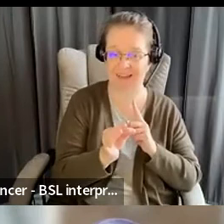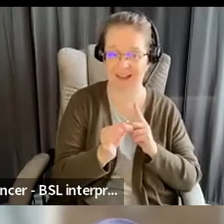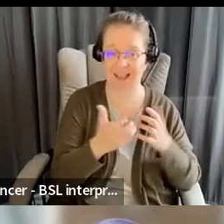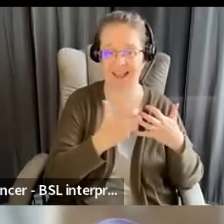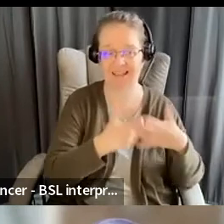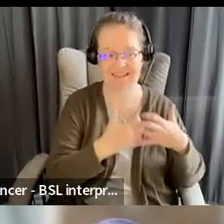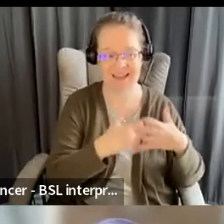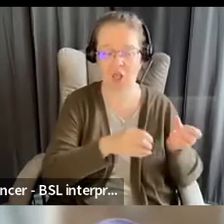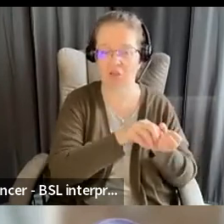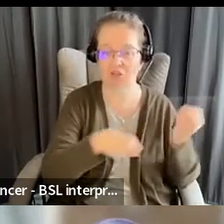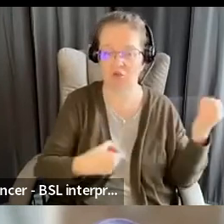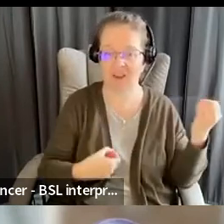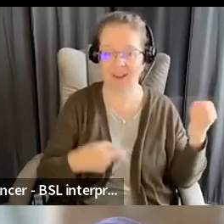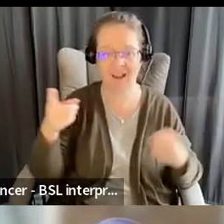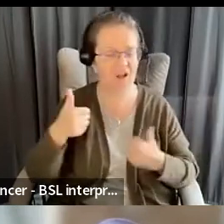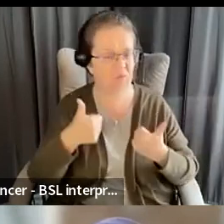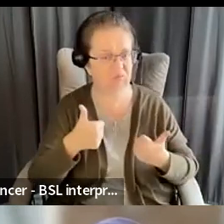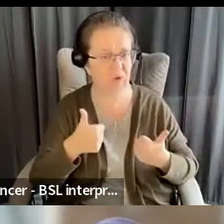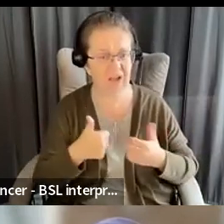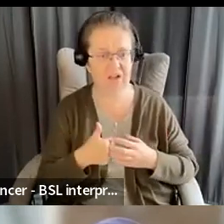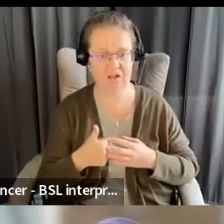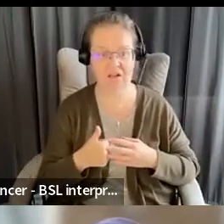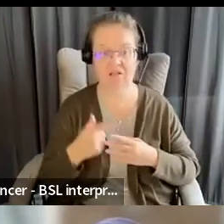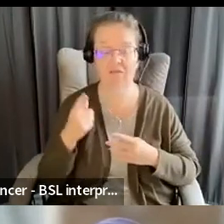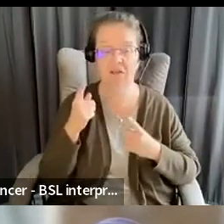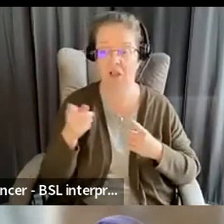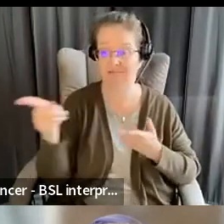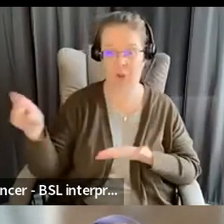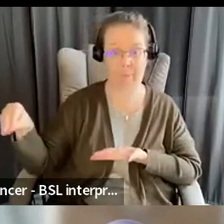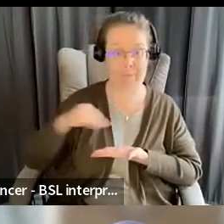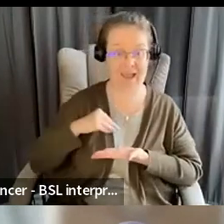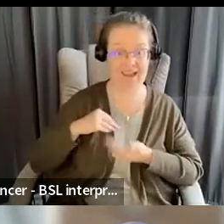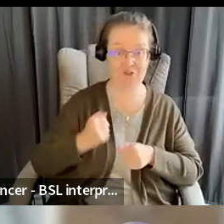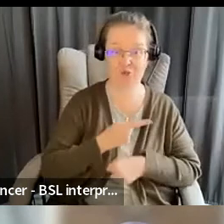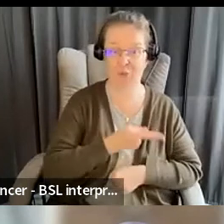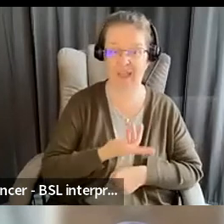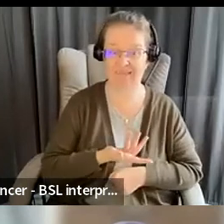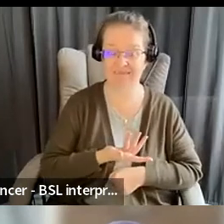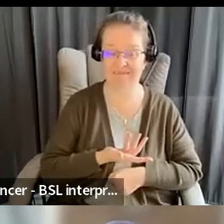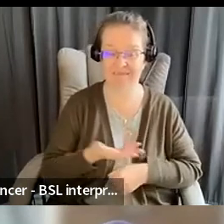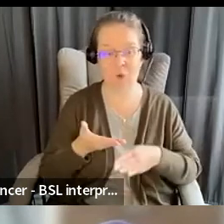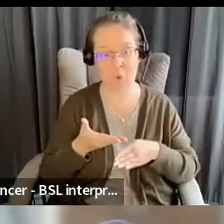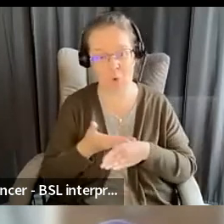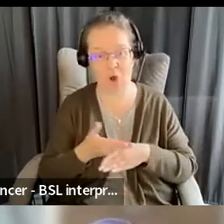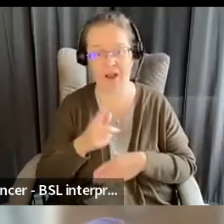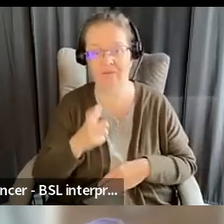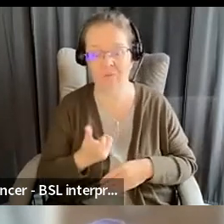technical degree. Absolutely. And you're being paid to do that, you know, working